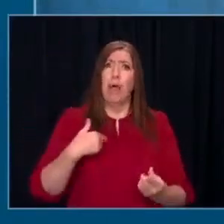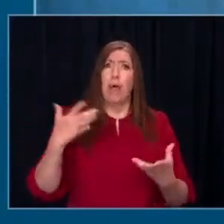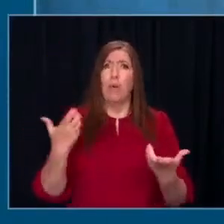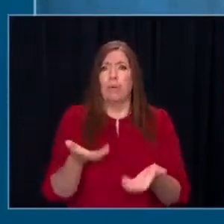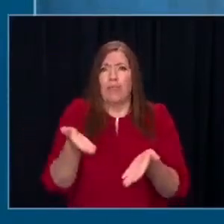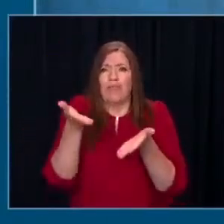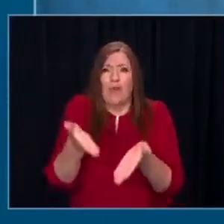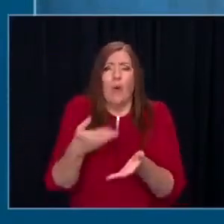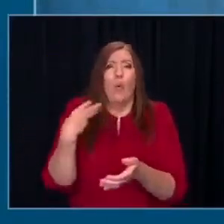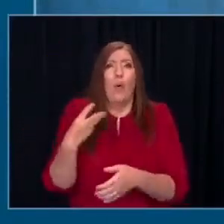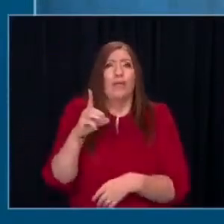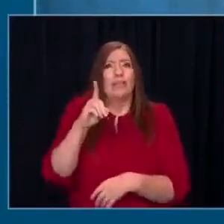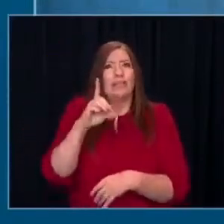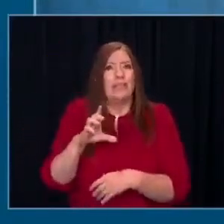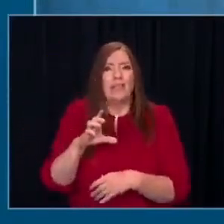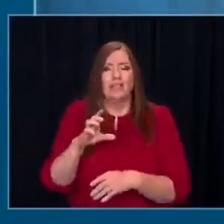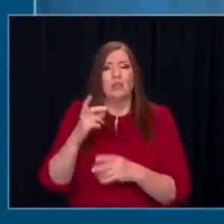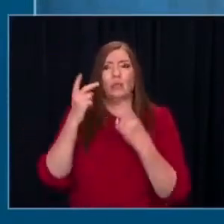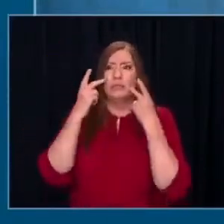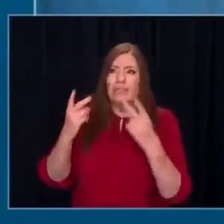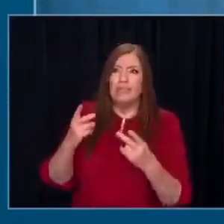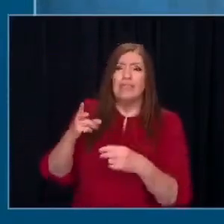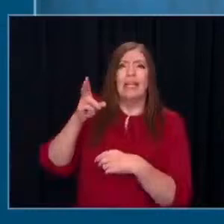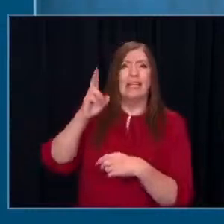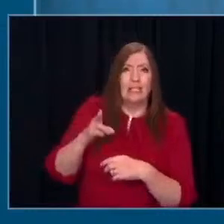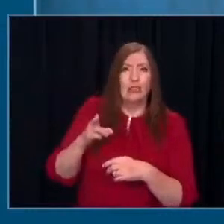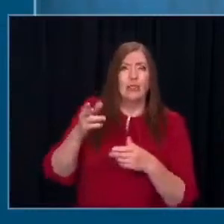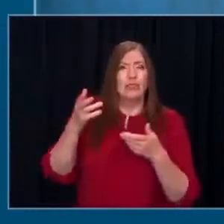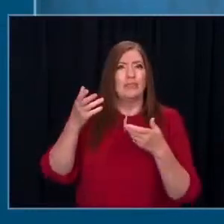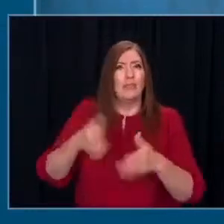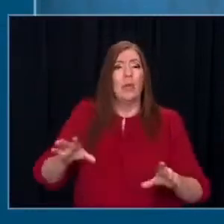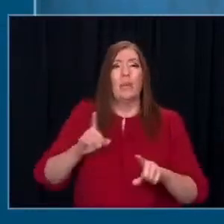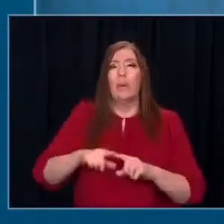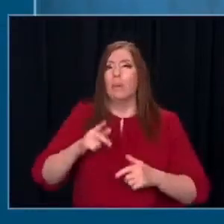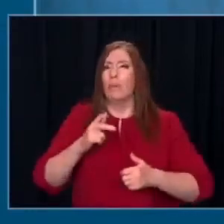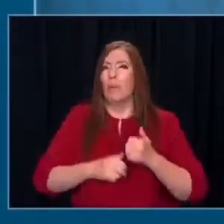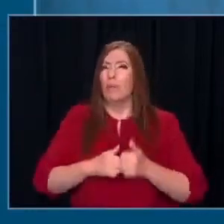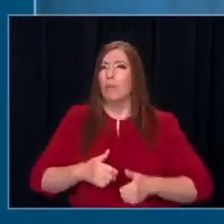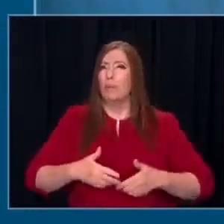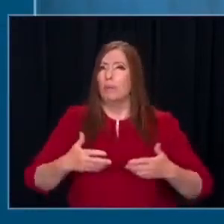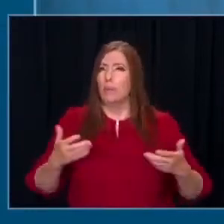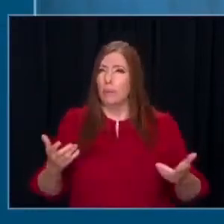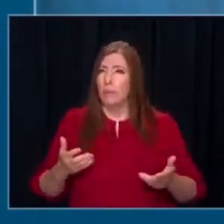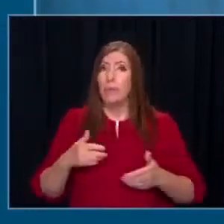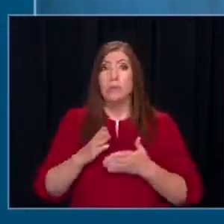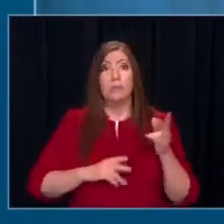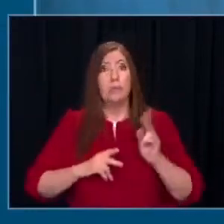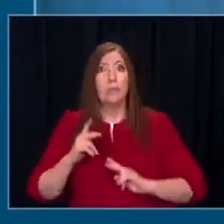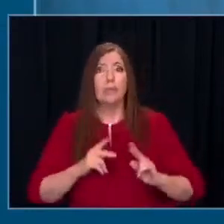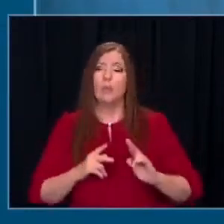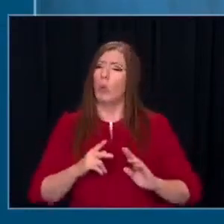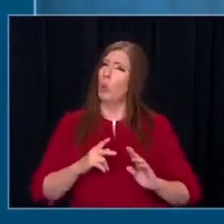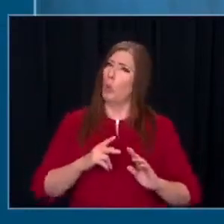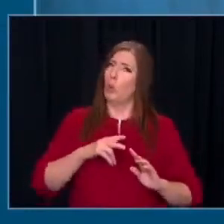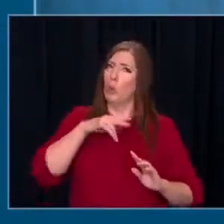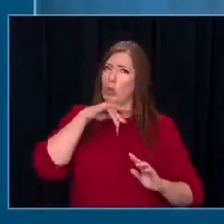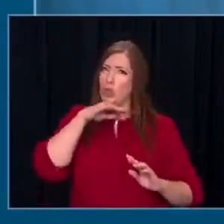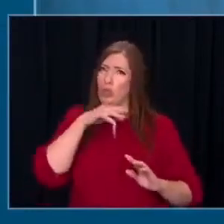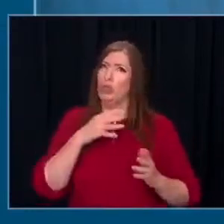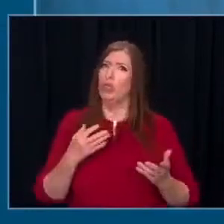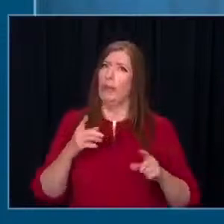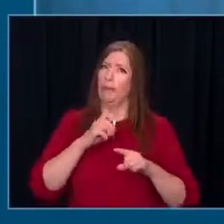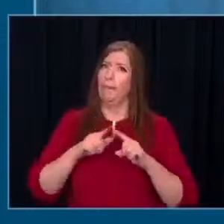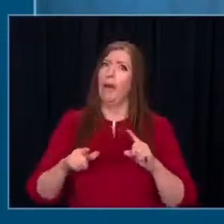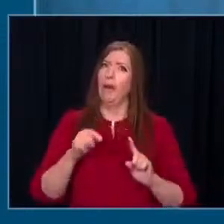in Washington, D.C. when history was being made. Problem is that we had, some people that were nefarious. But here's the other